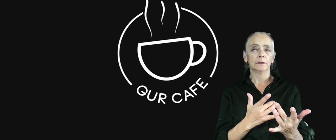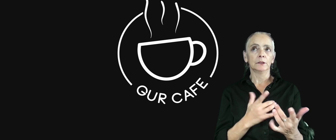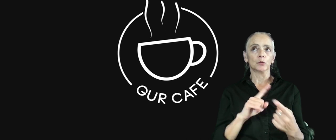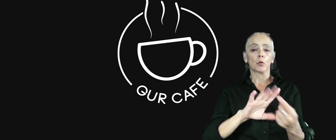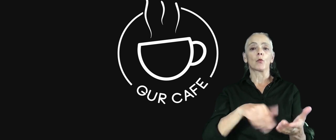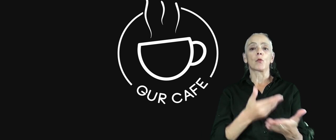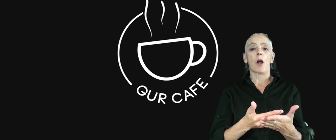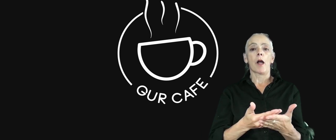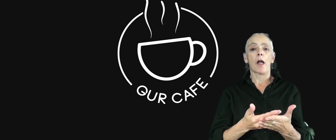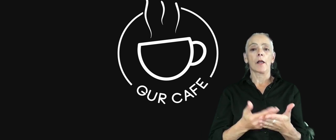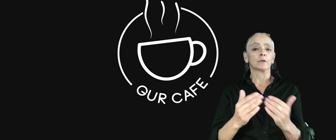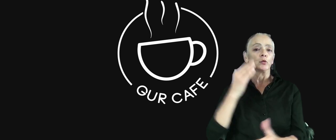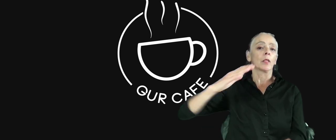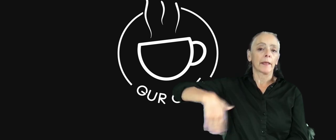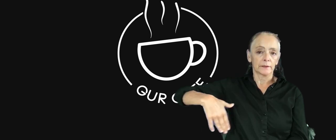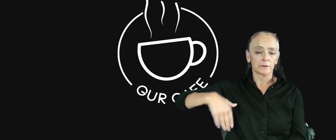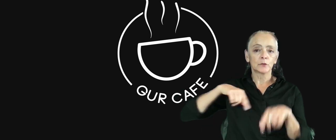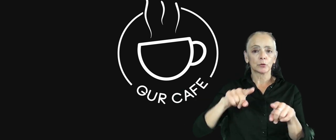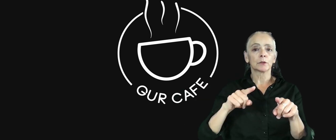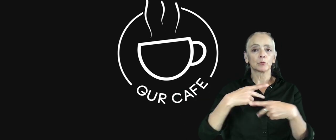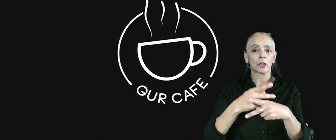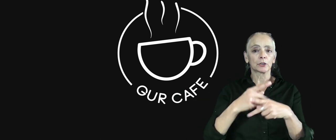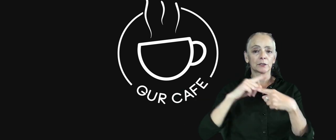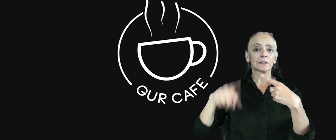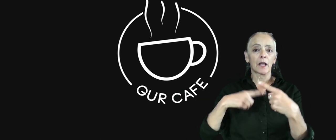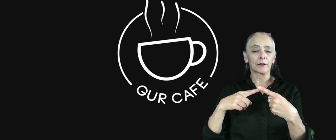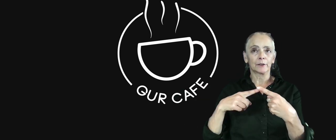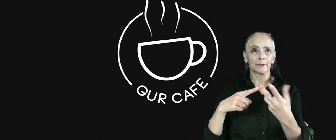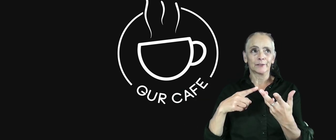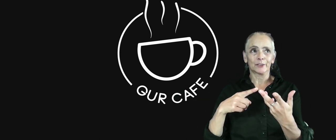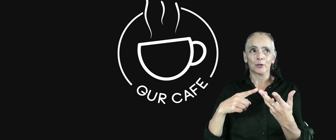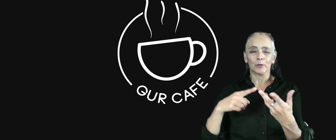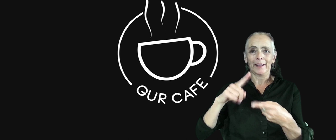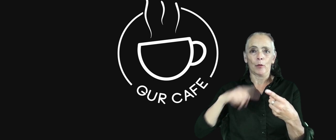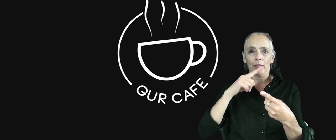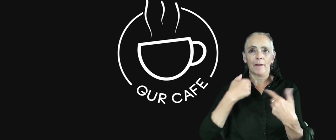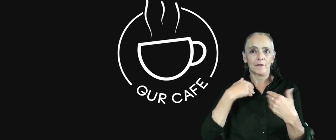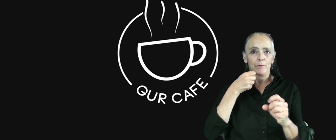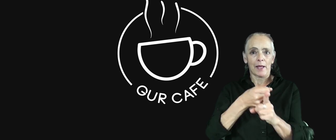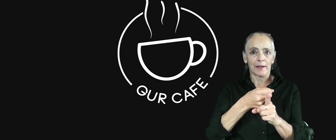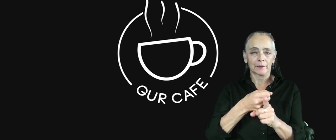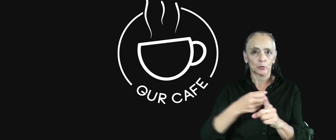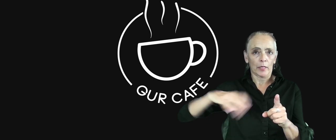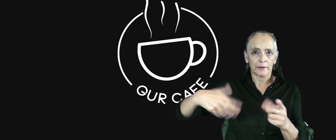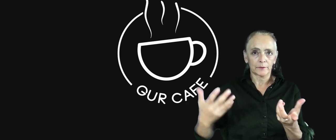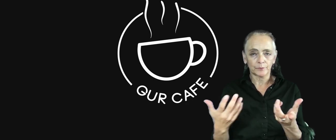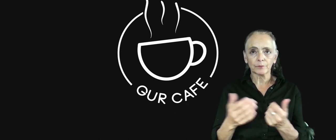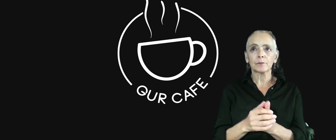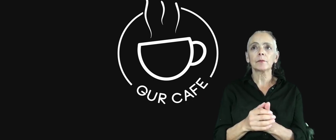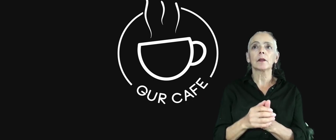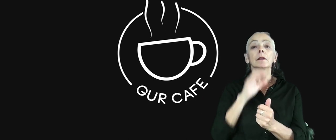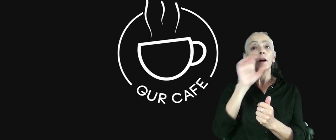too late sometimes in the production cycle to be really impactful. And to be honest, it's not just a game user